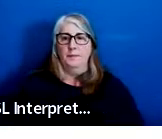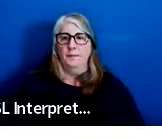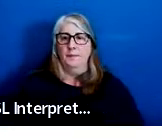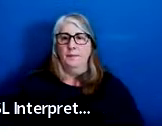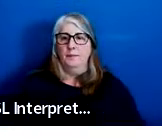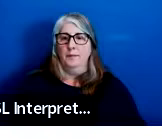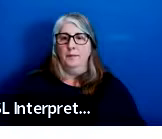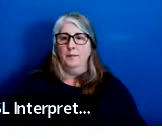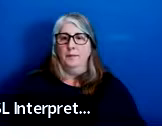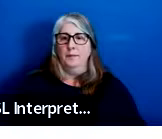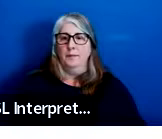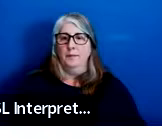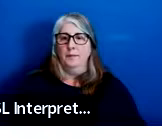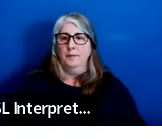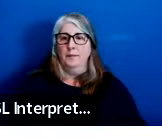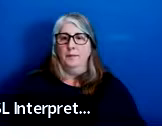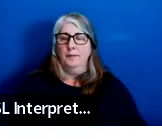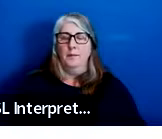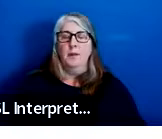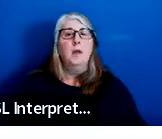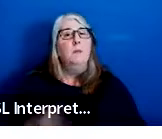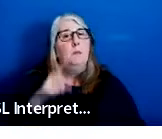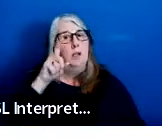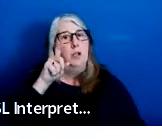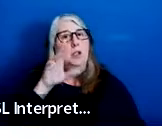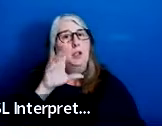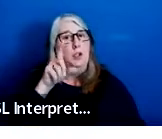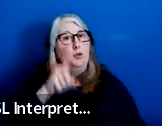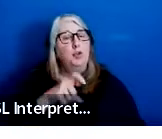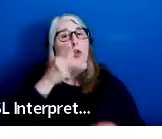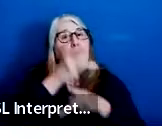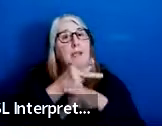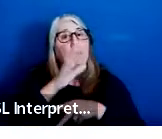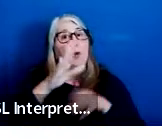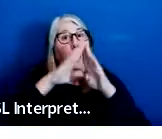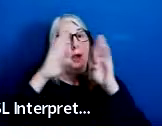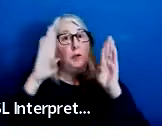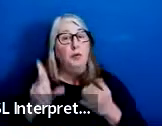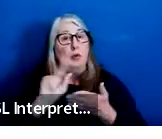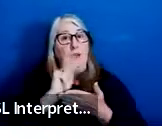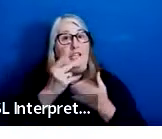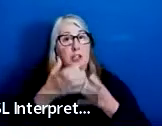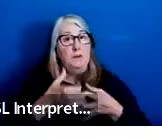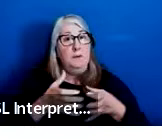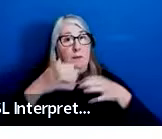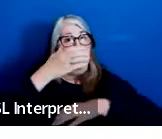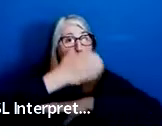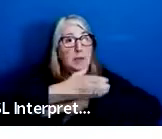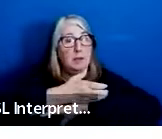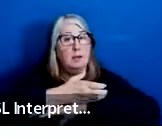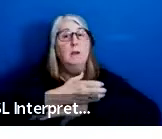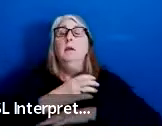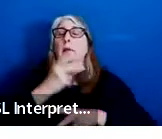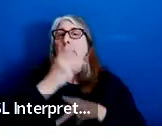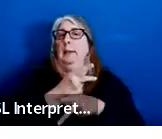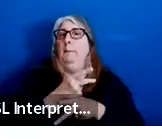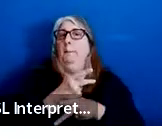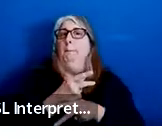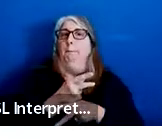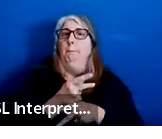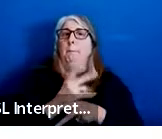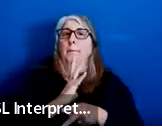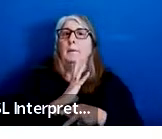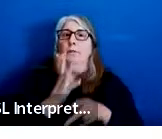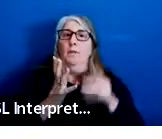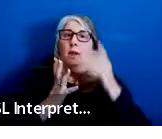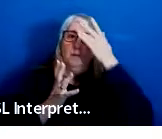But you should take your household inside bin. Sorry, to be clear, your kitchen pail you should take with you. You shouldn't leave your kitchen pail for the